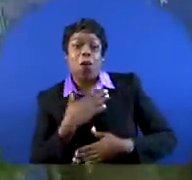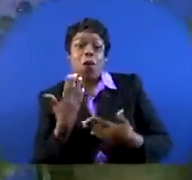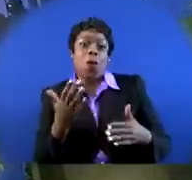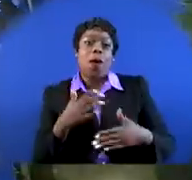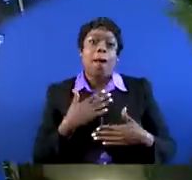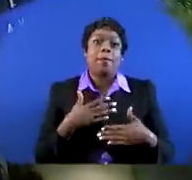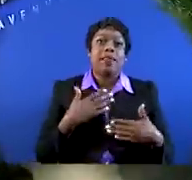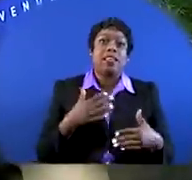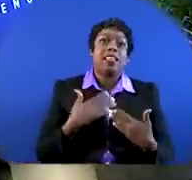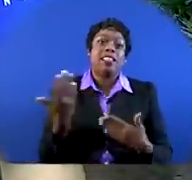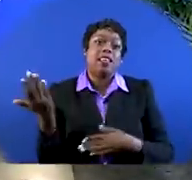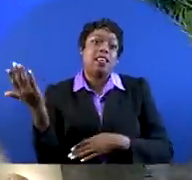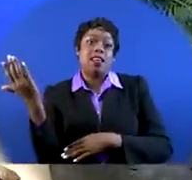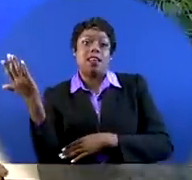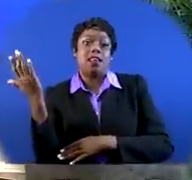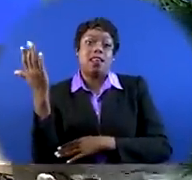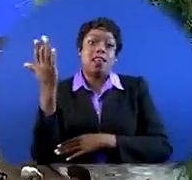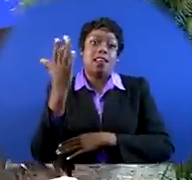Sing,